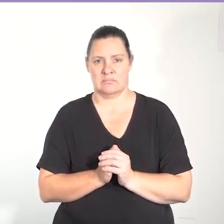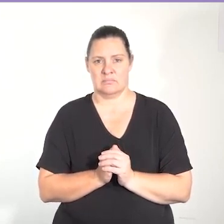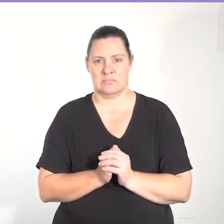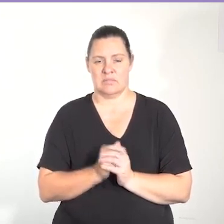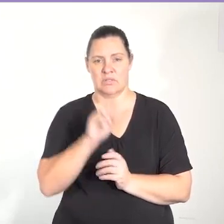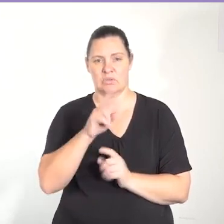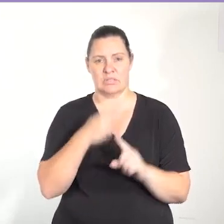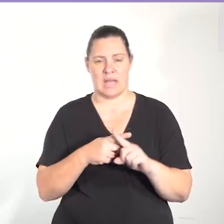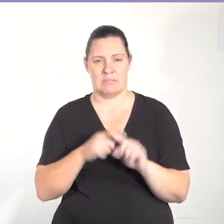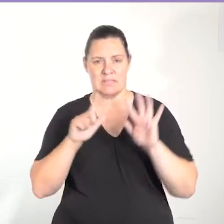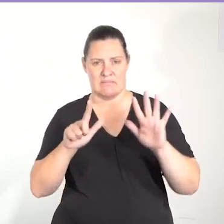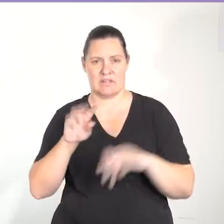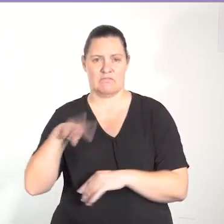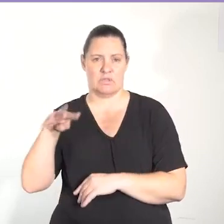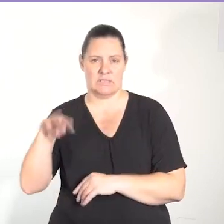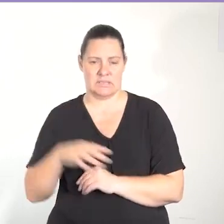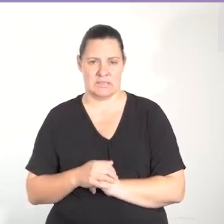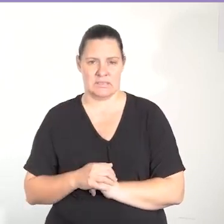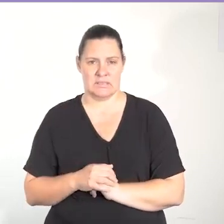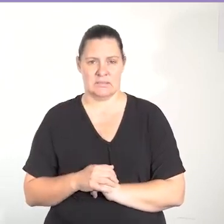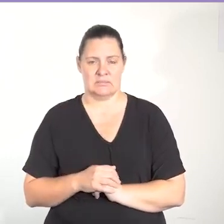Two times 7 is 14.